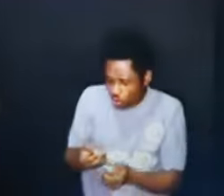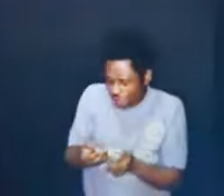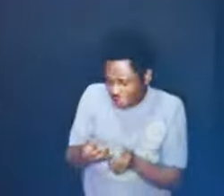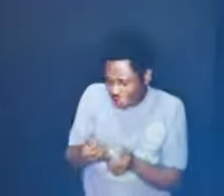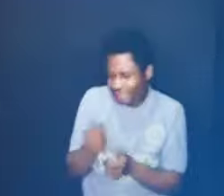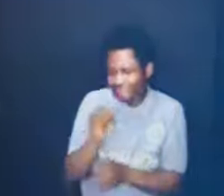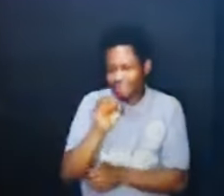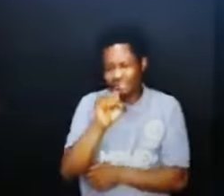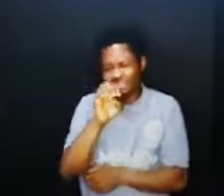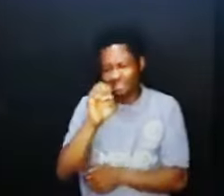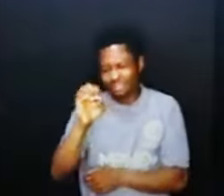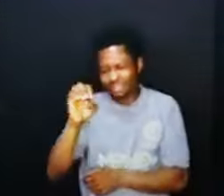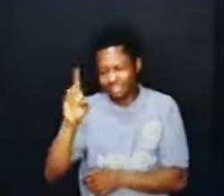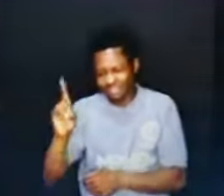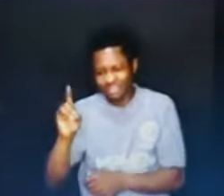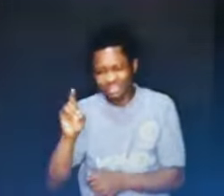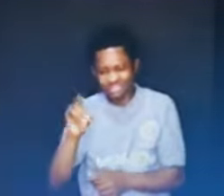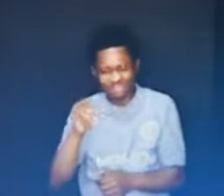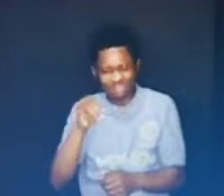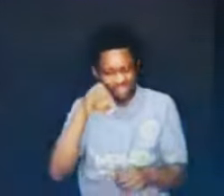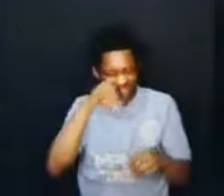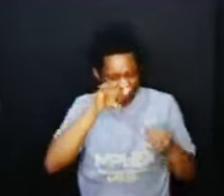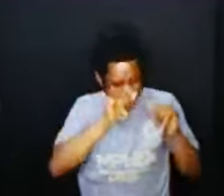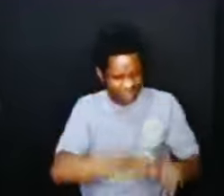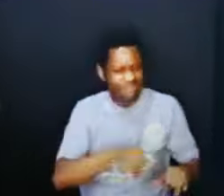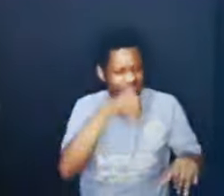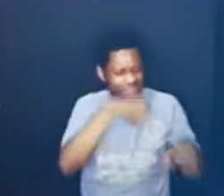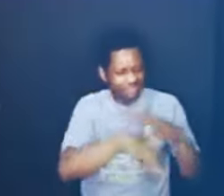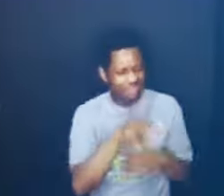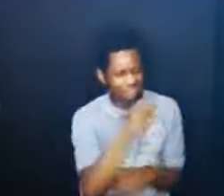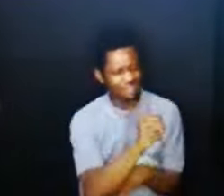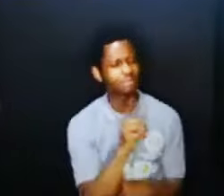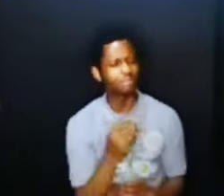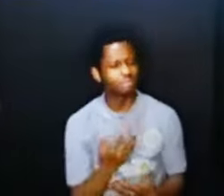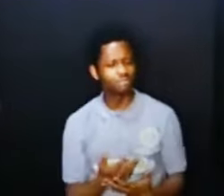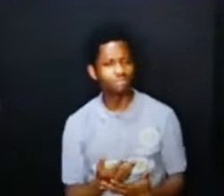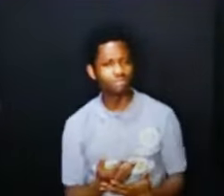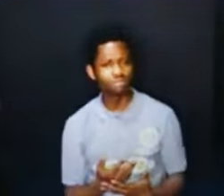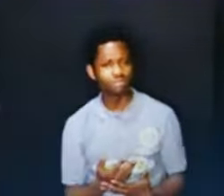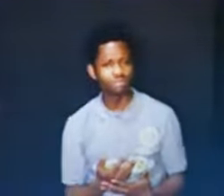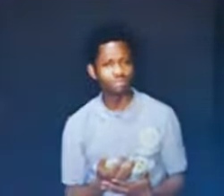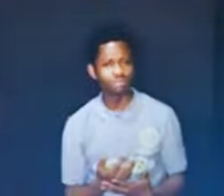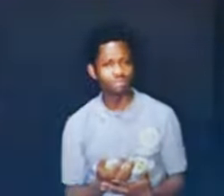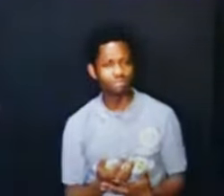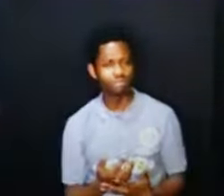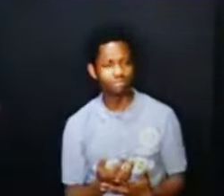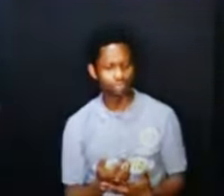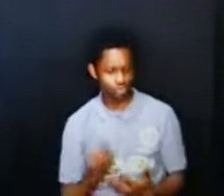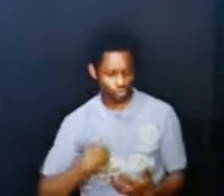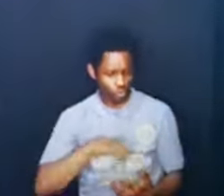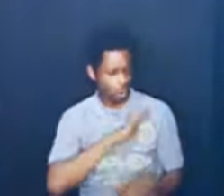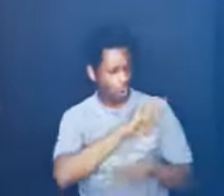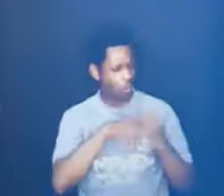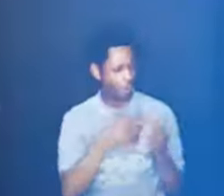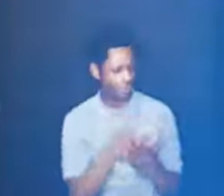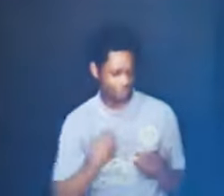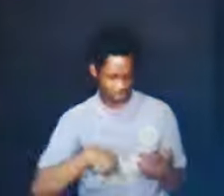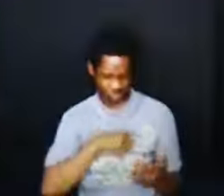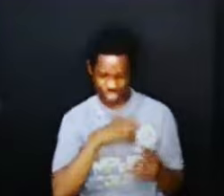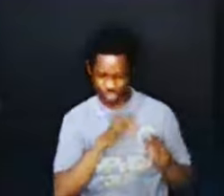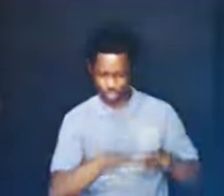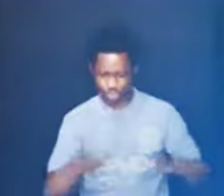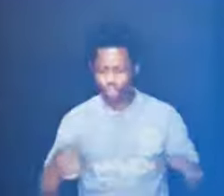remains in them. Efri se onyankopon aba ati ni mu. We all say that we are children of God. And John